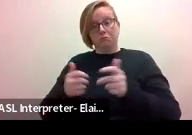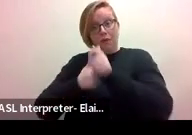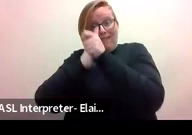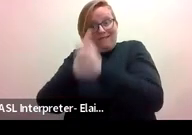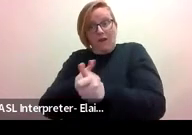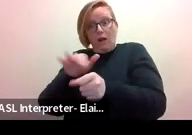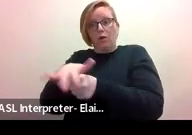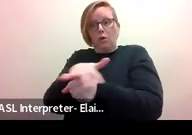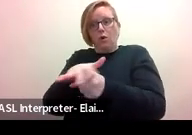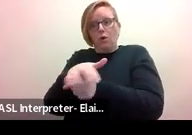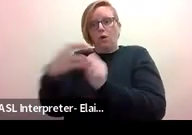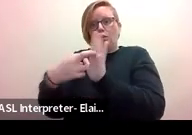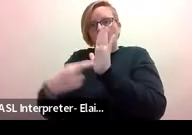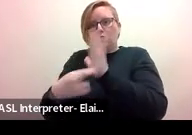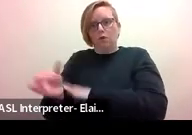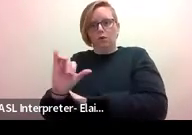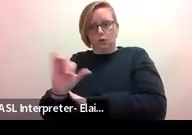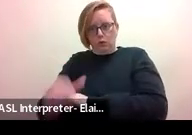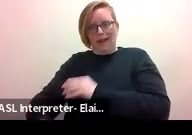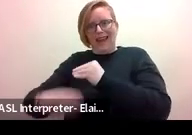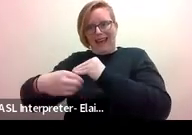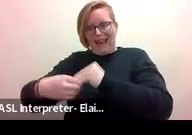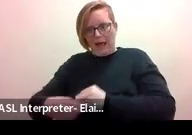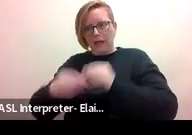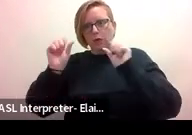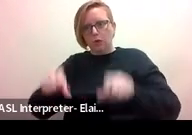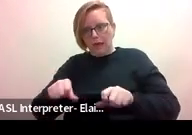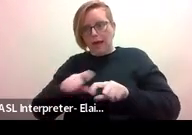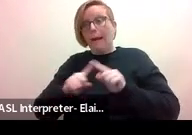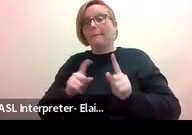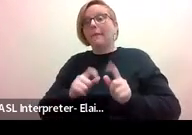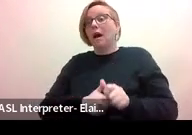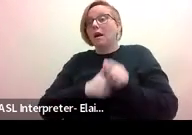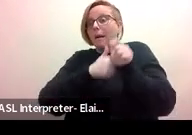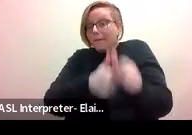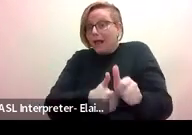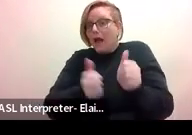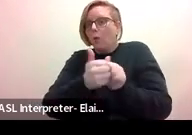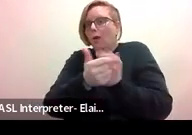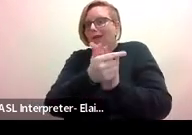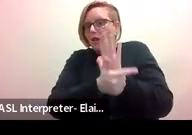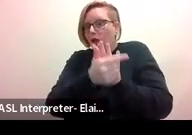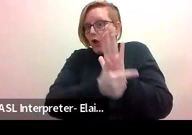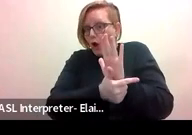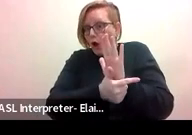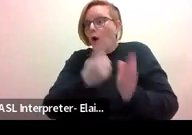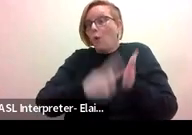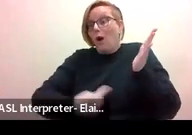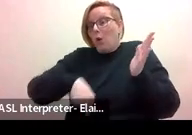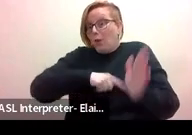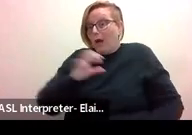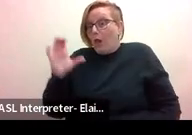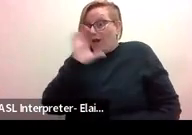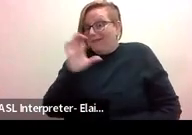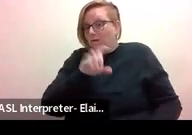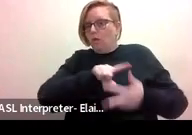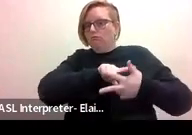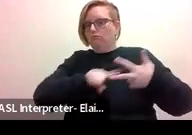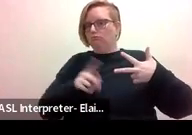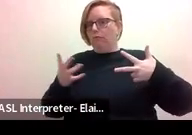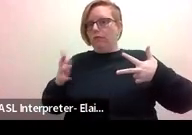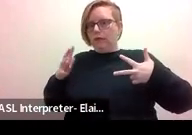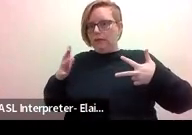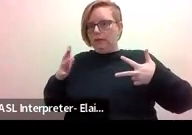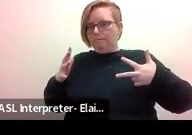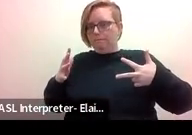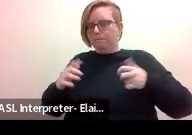your director asks you to do. But in terms of compliance and what we are tasked to look at, that's all we look at.